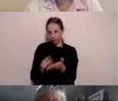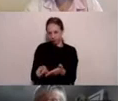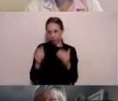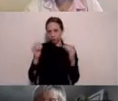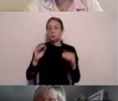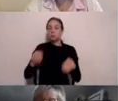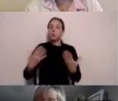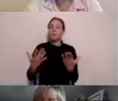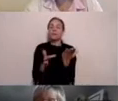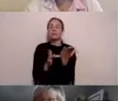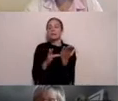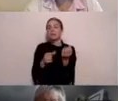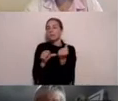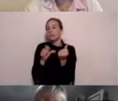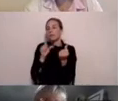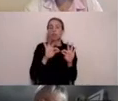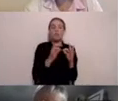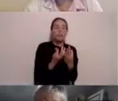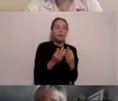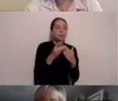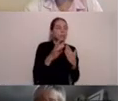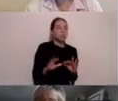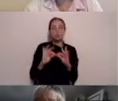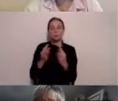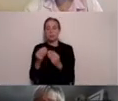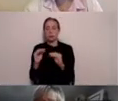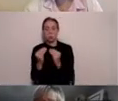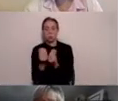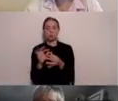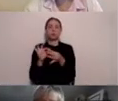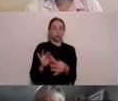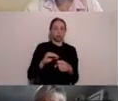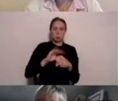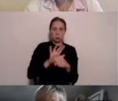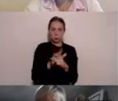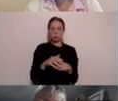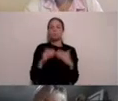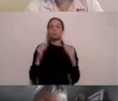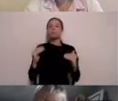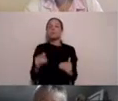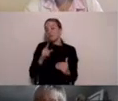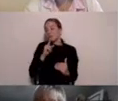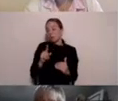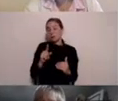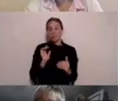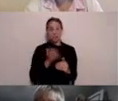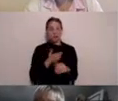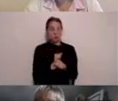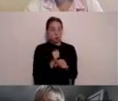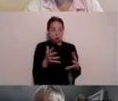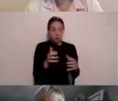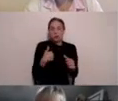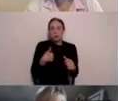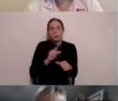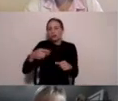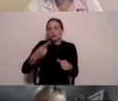and family-based organizations around COVID-related issues. And then we really expanded the work we were already doing. For